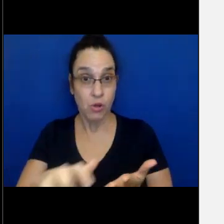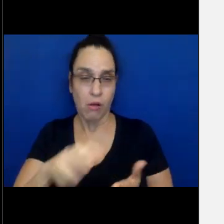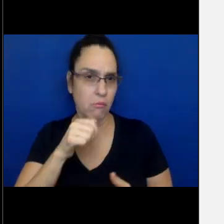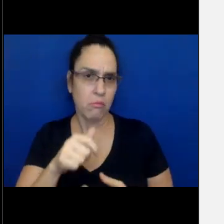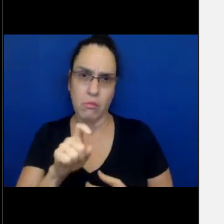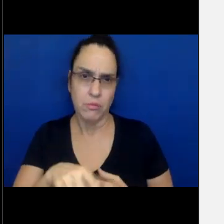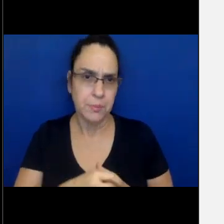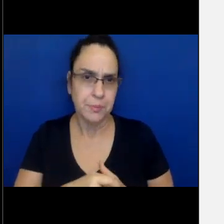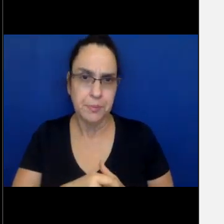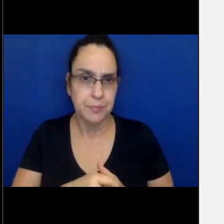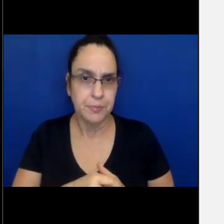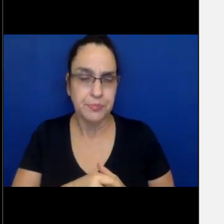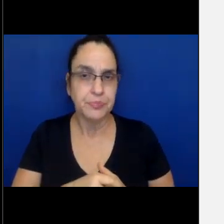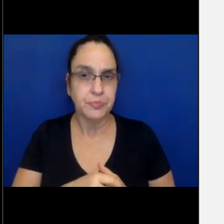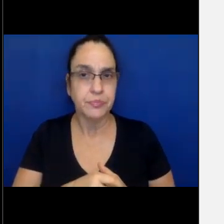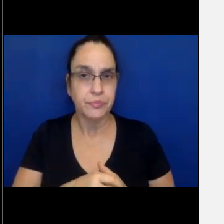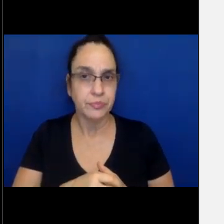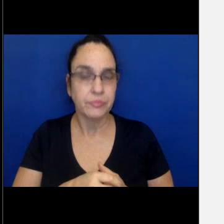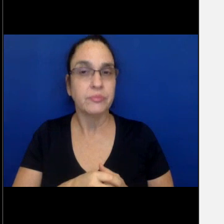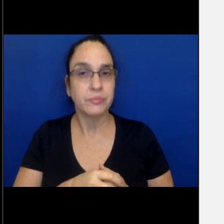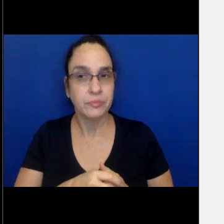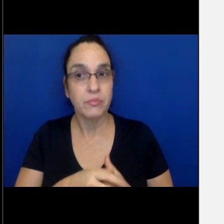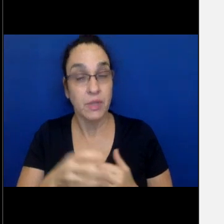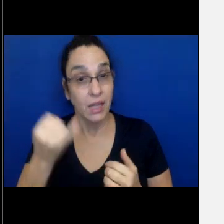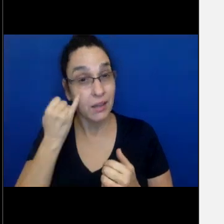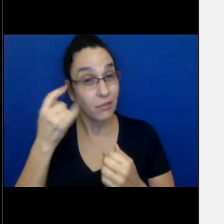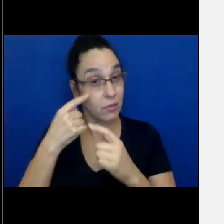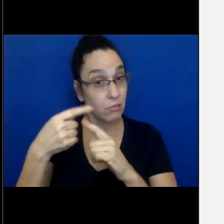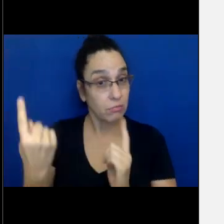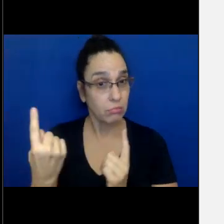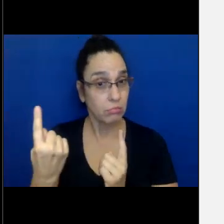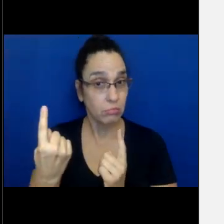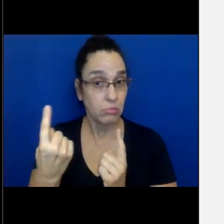things to push back on, then you can do so in the